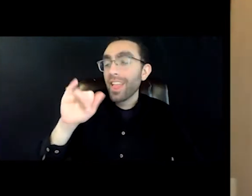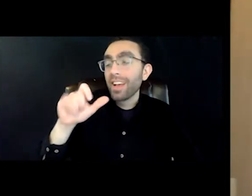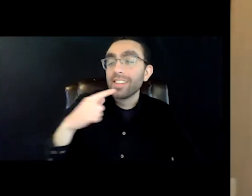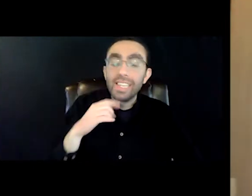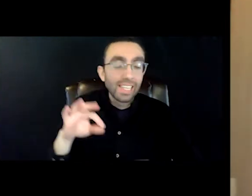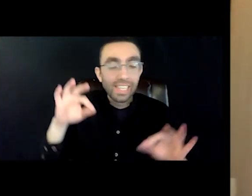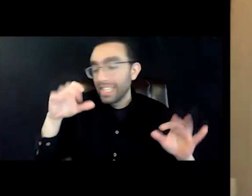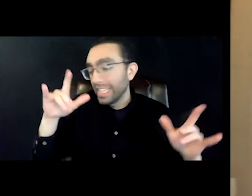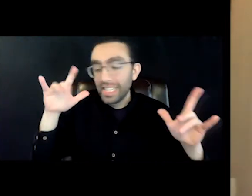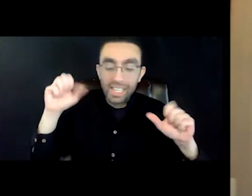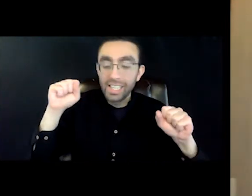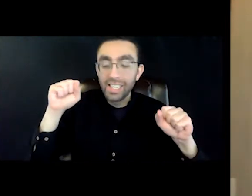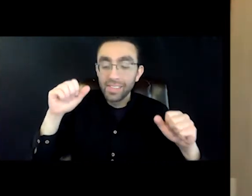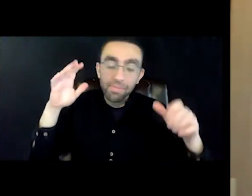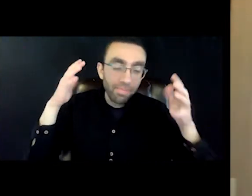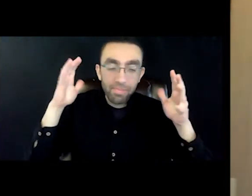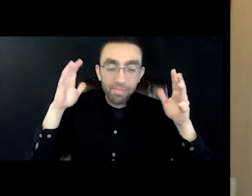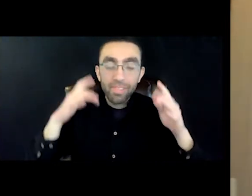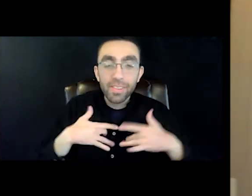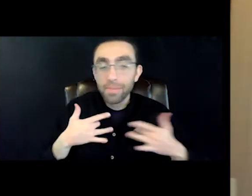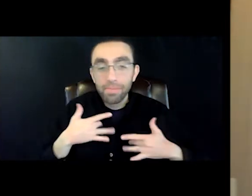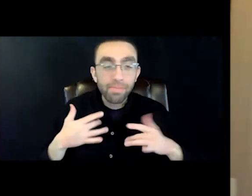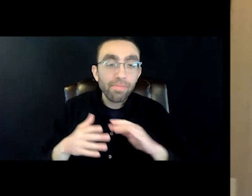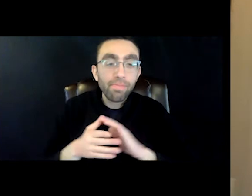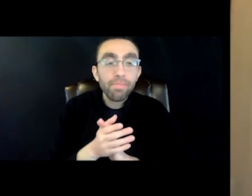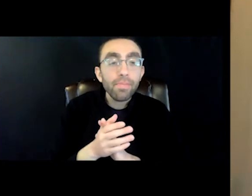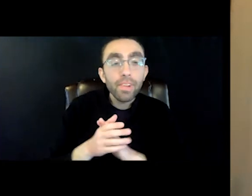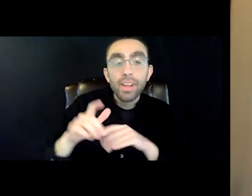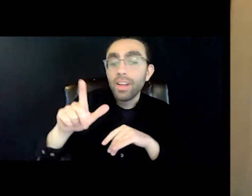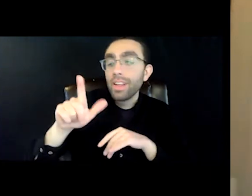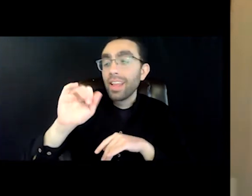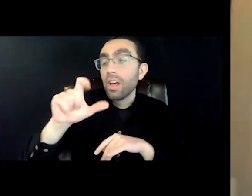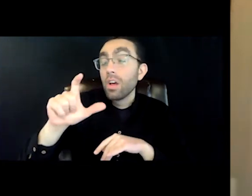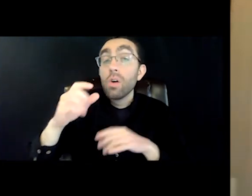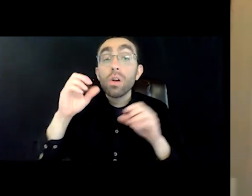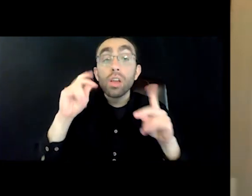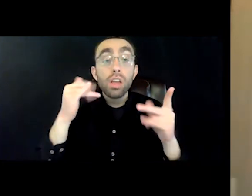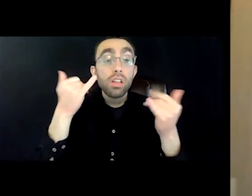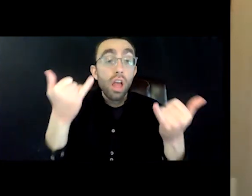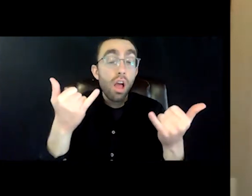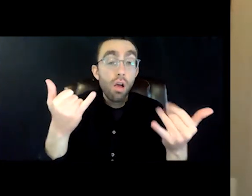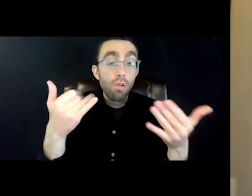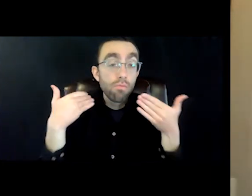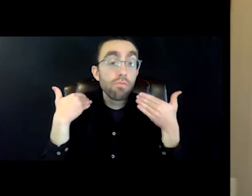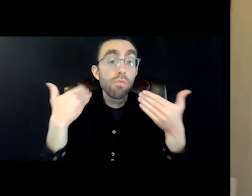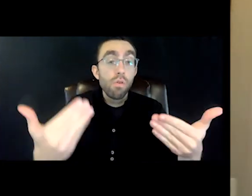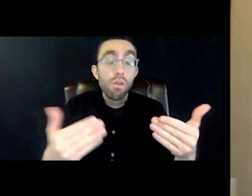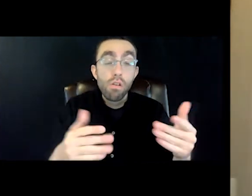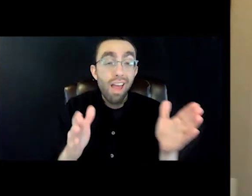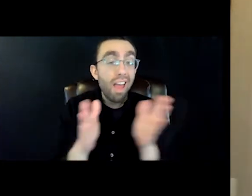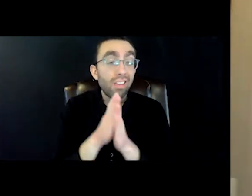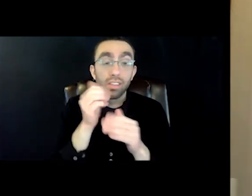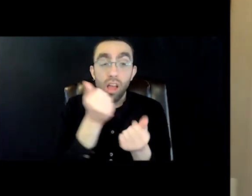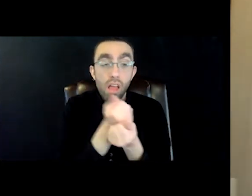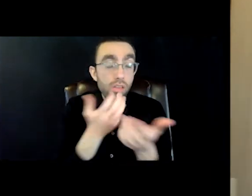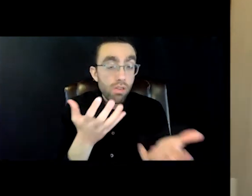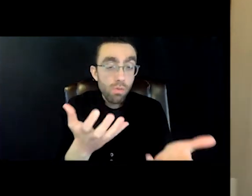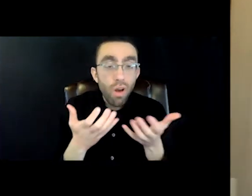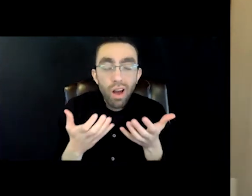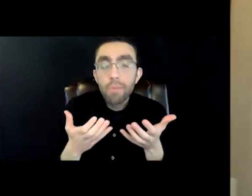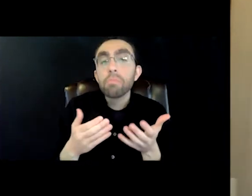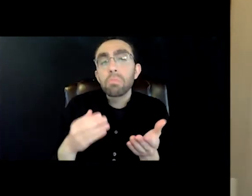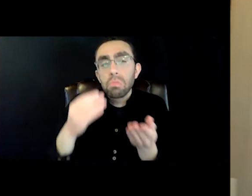All right, y'all. So I think we're encouraging the attendees to ask any questions. As a reminder, Daisee is doing a lot of Indigenous